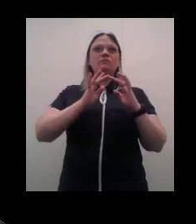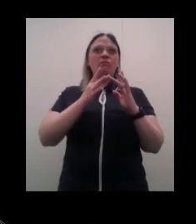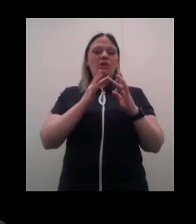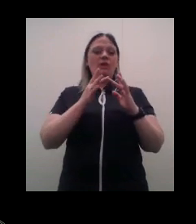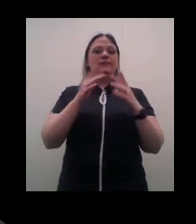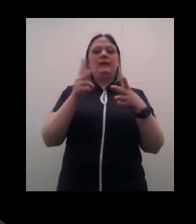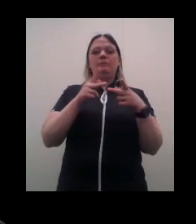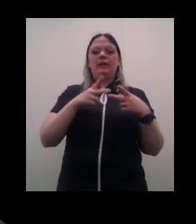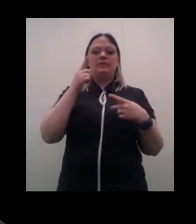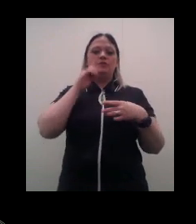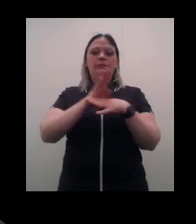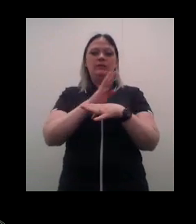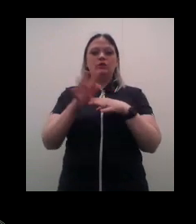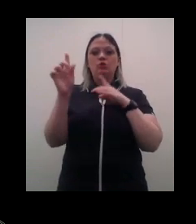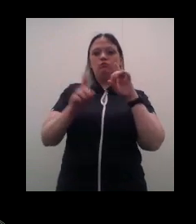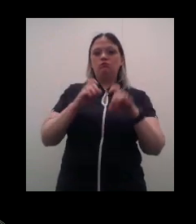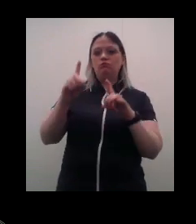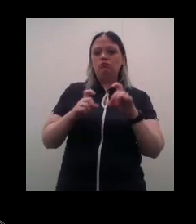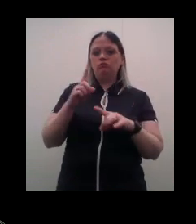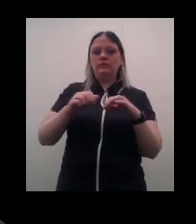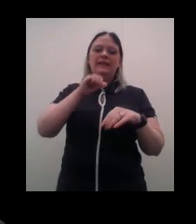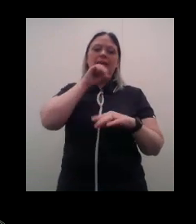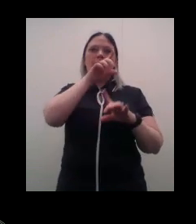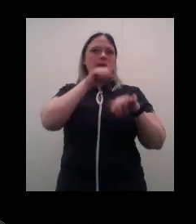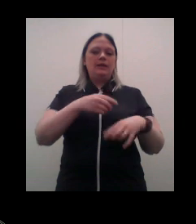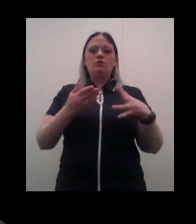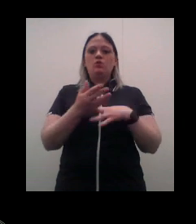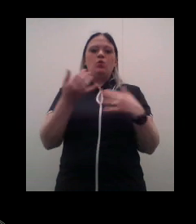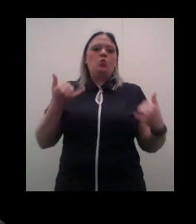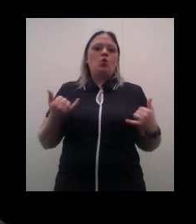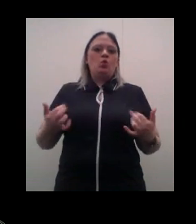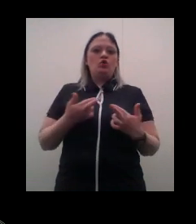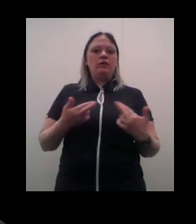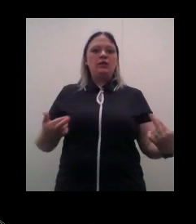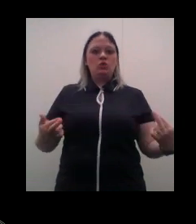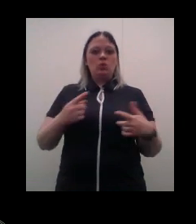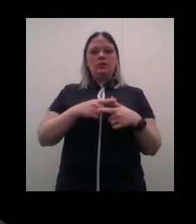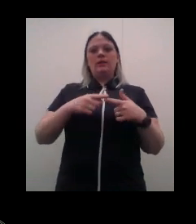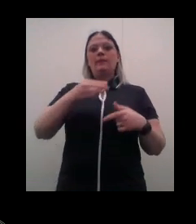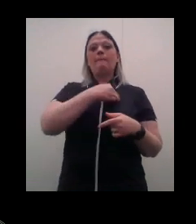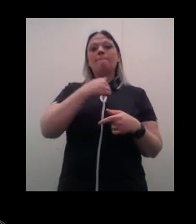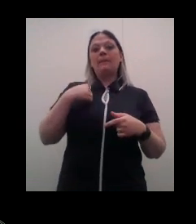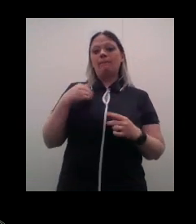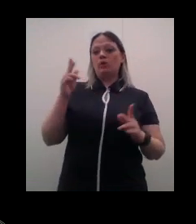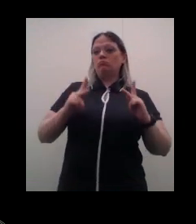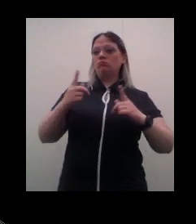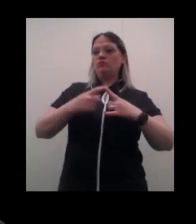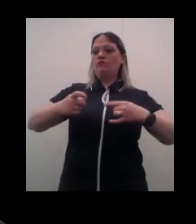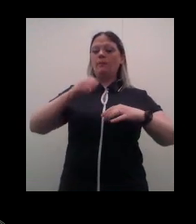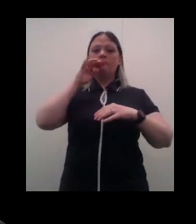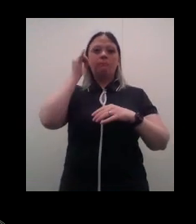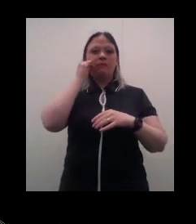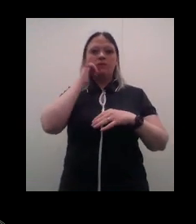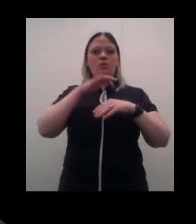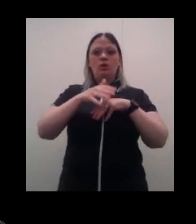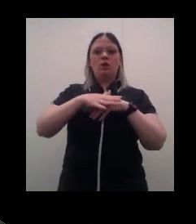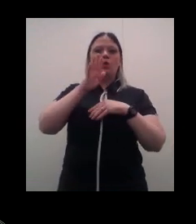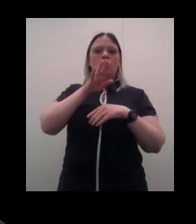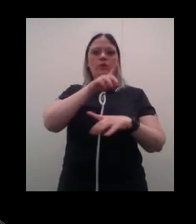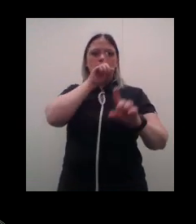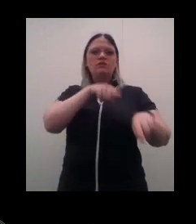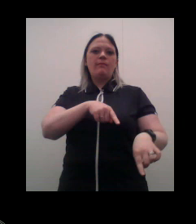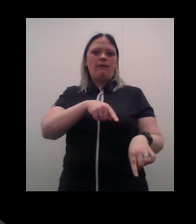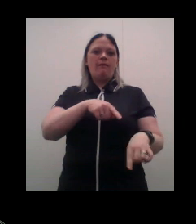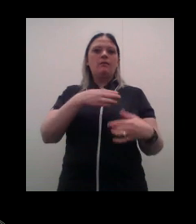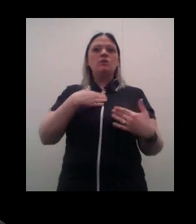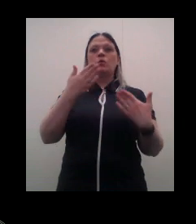ask questions, not answered through existing resources, and members of individuals from the Buffalo-Niagara Partnership will get back to you. So I